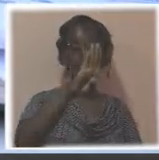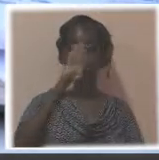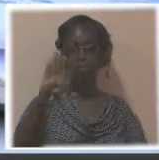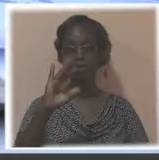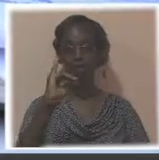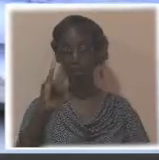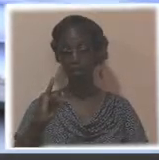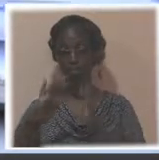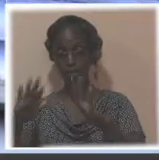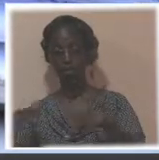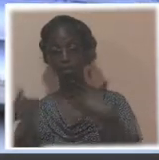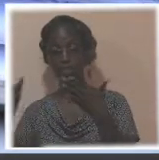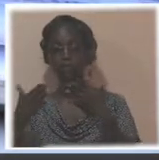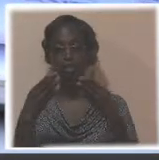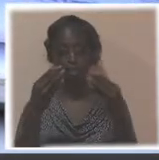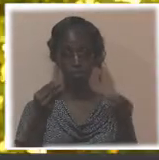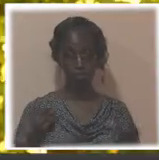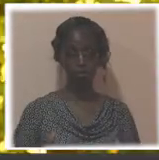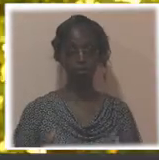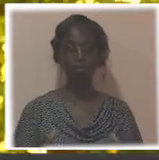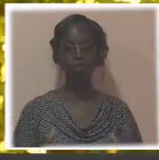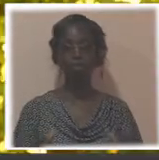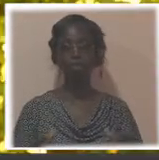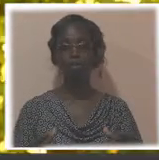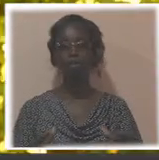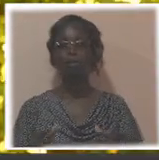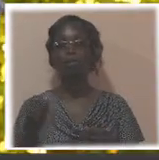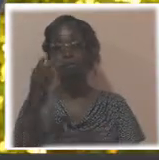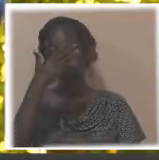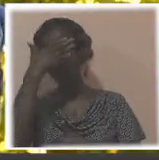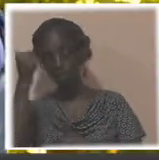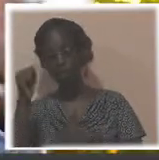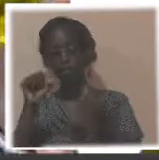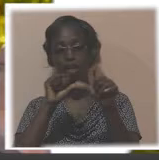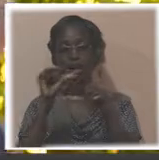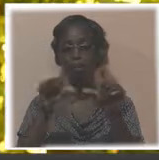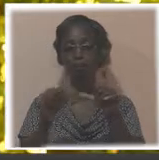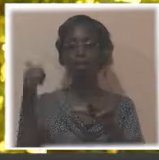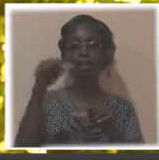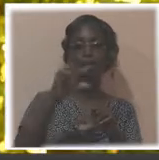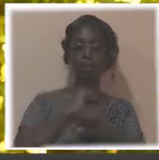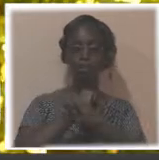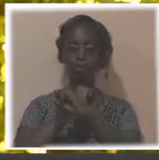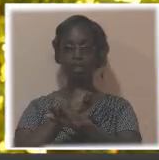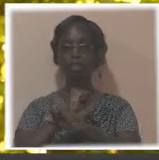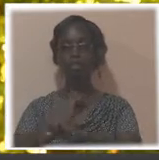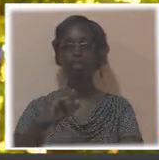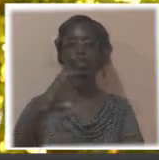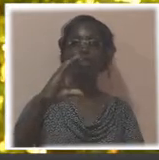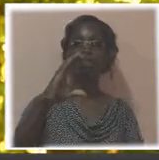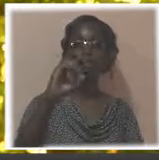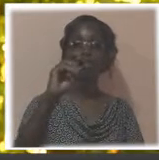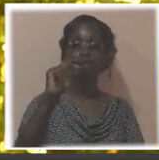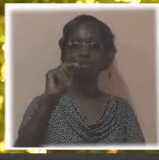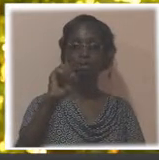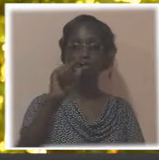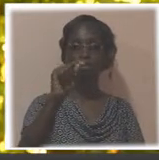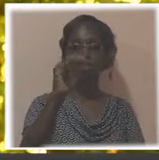Now BBI is giving a solution. We are going to forget about any protected